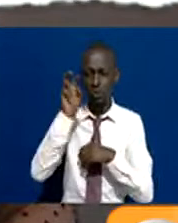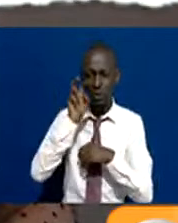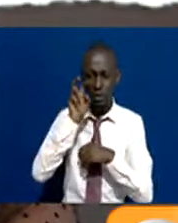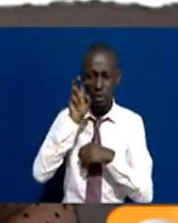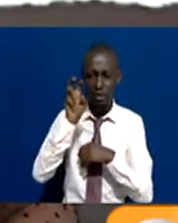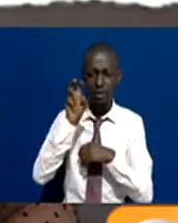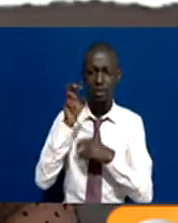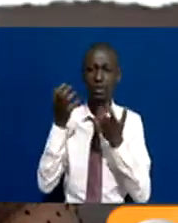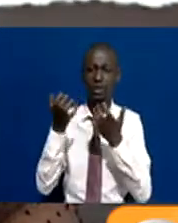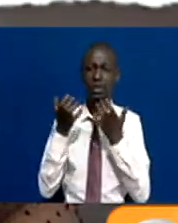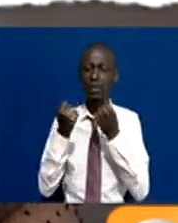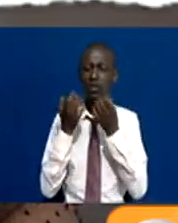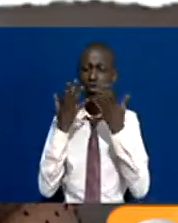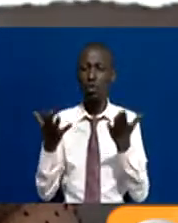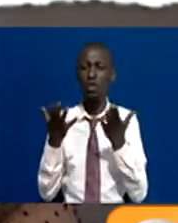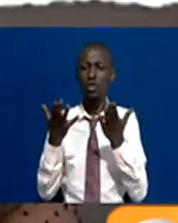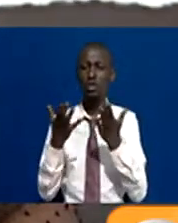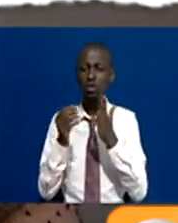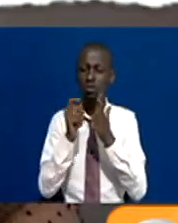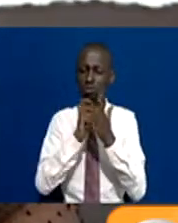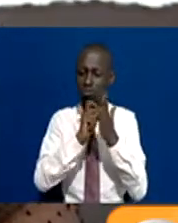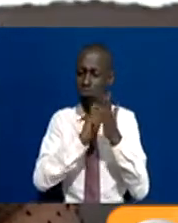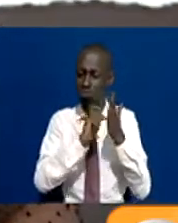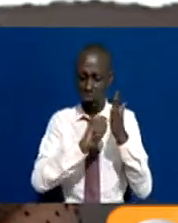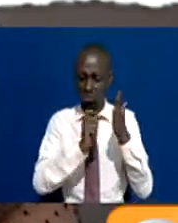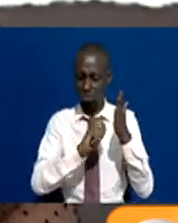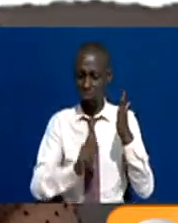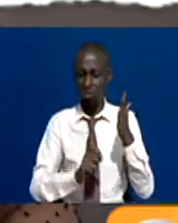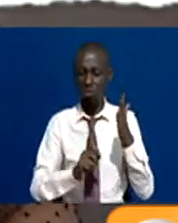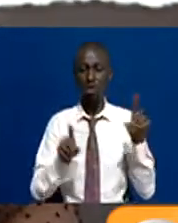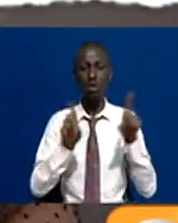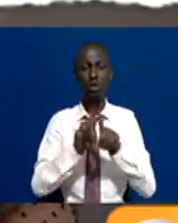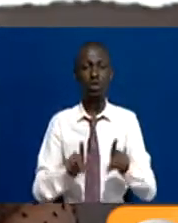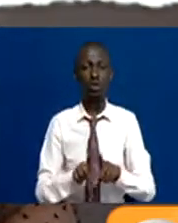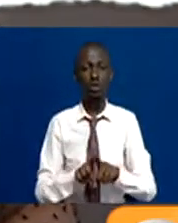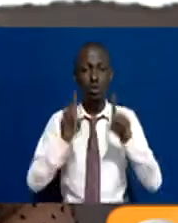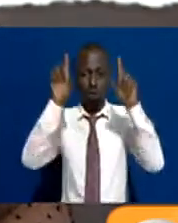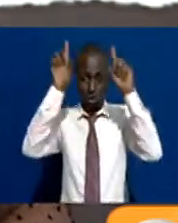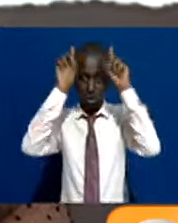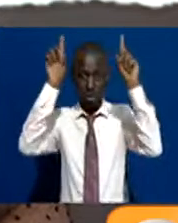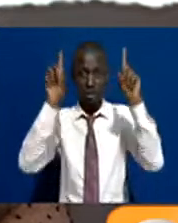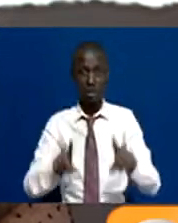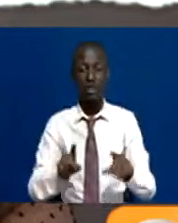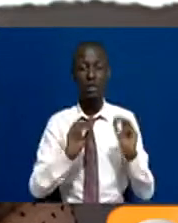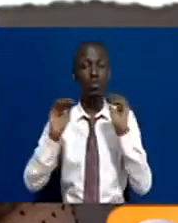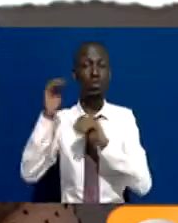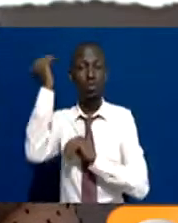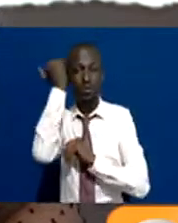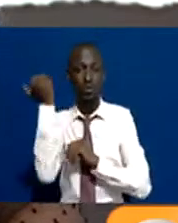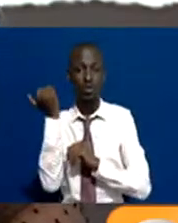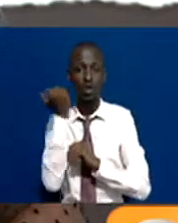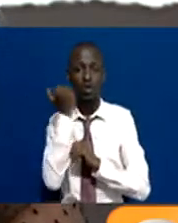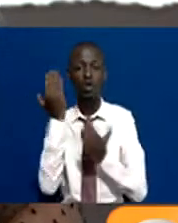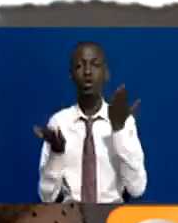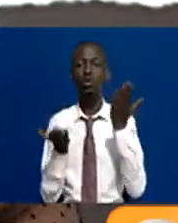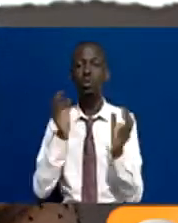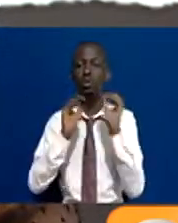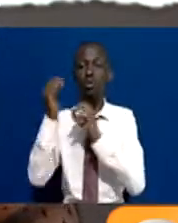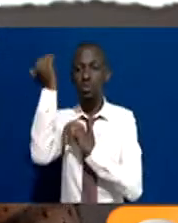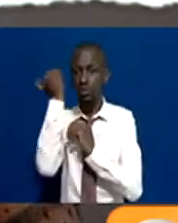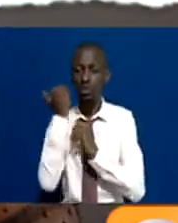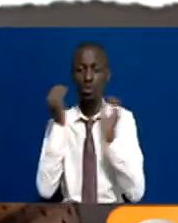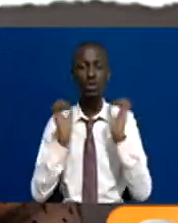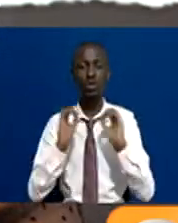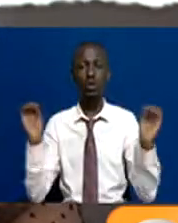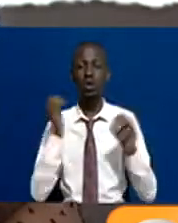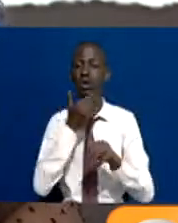to be documented. And then with that, one can then decide whether to proceed with legal action or not. It's always best